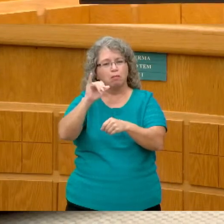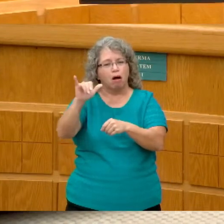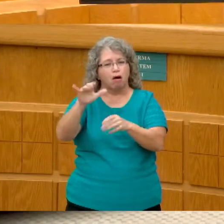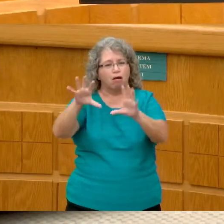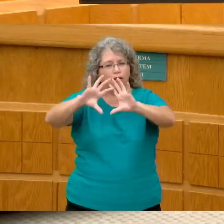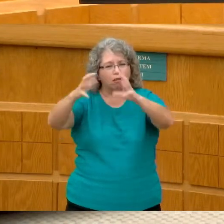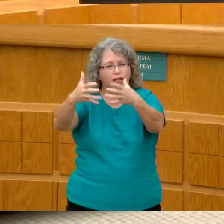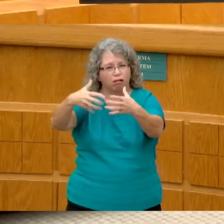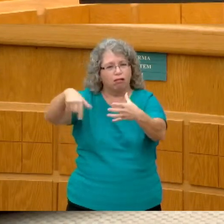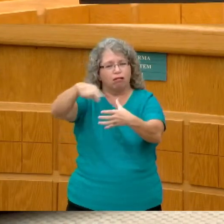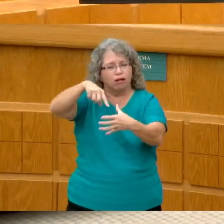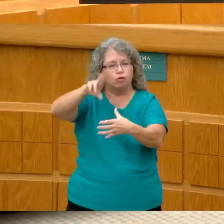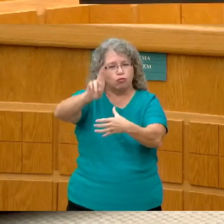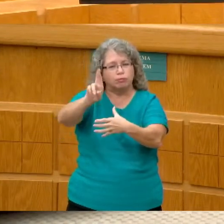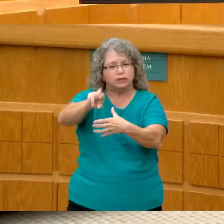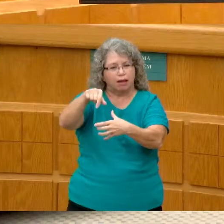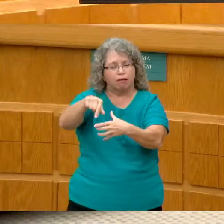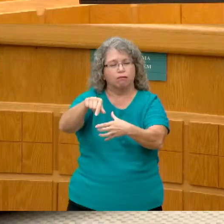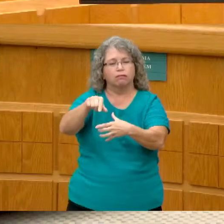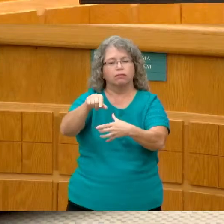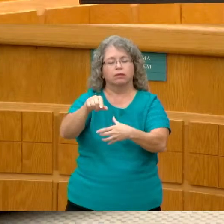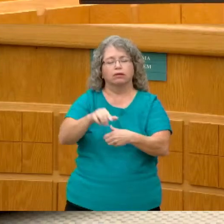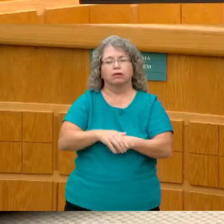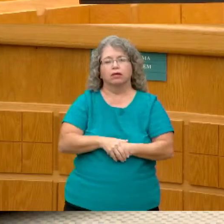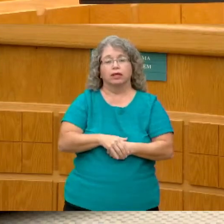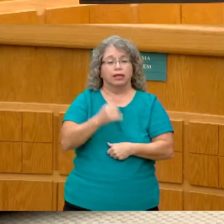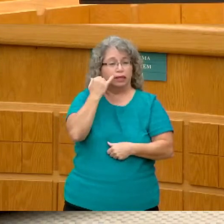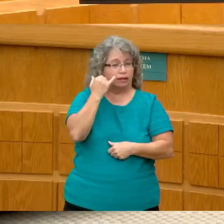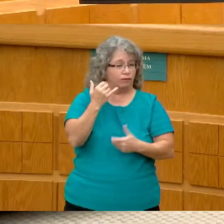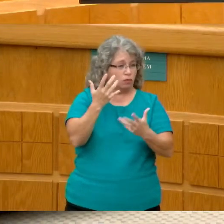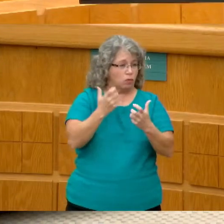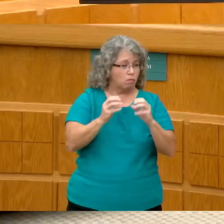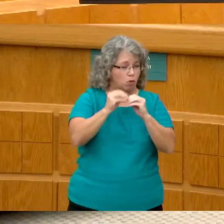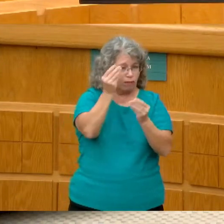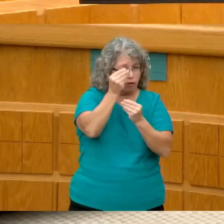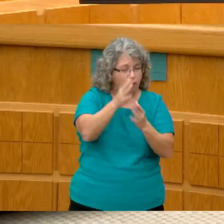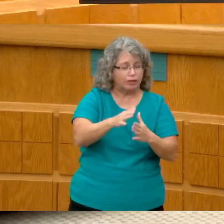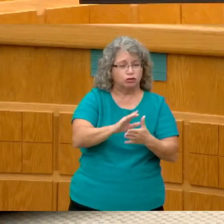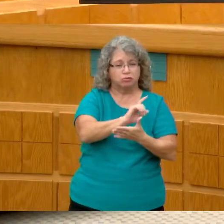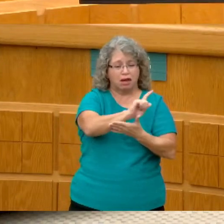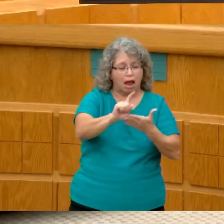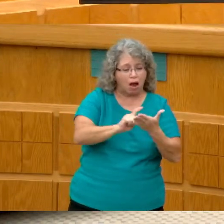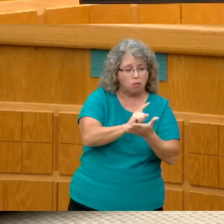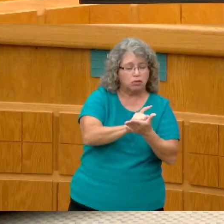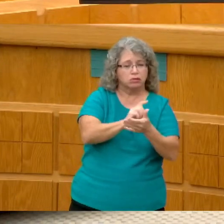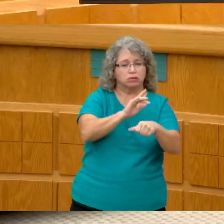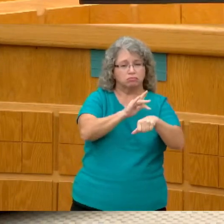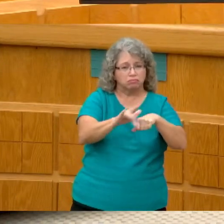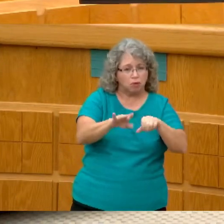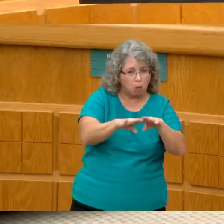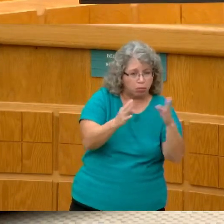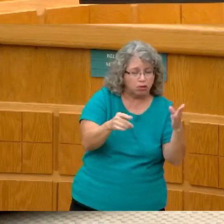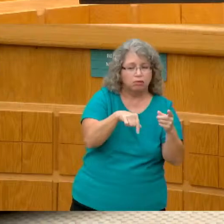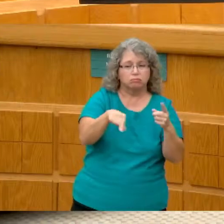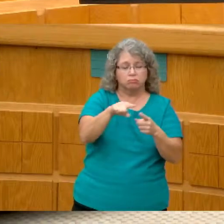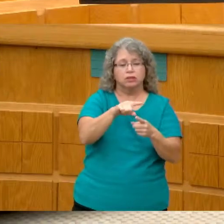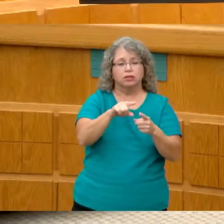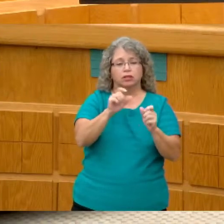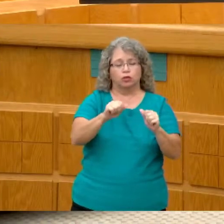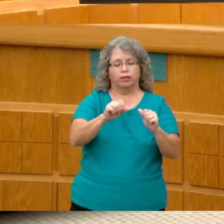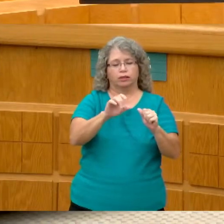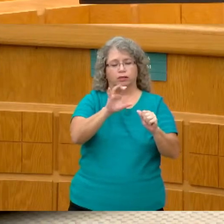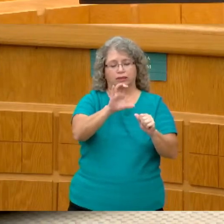If you would like to find the hours and further information on these locations, please go to cctexas.com and click the tab